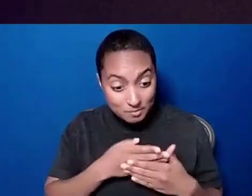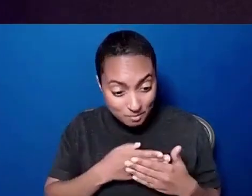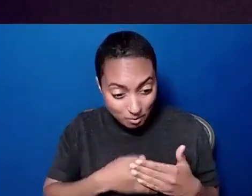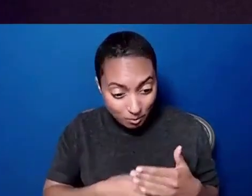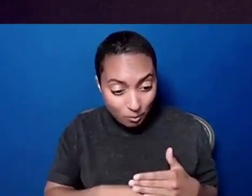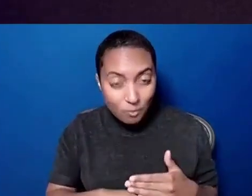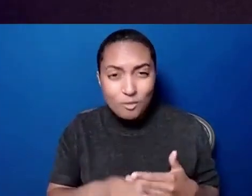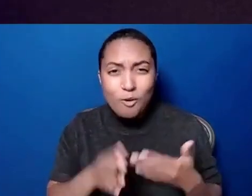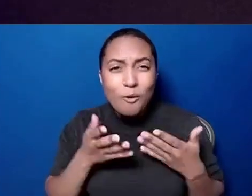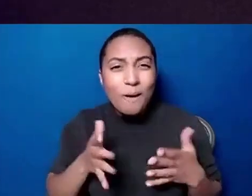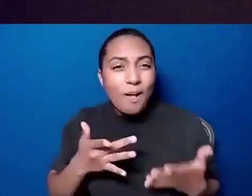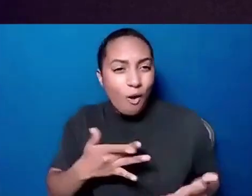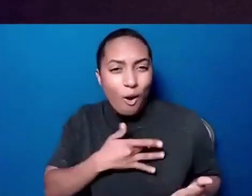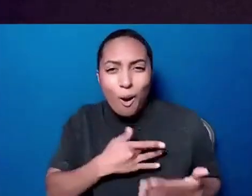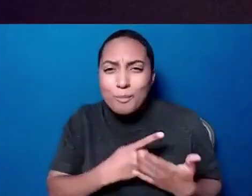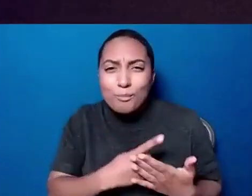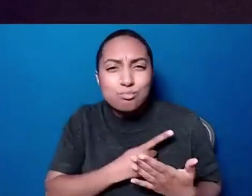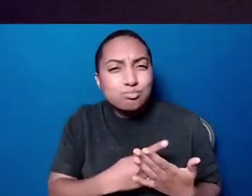In my tradition,